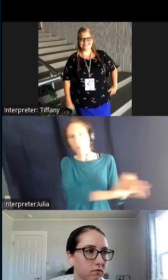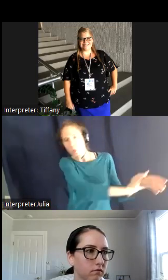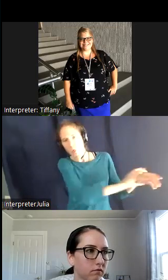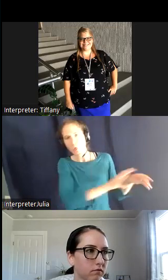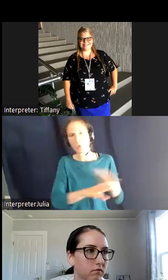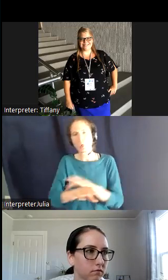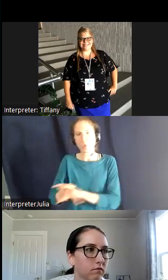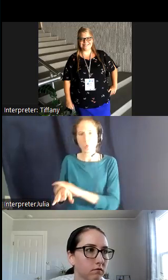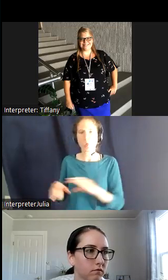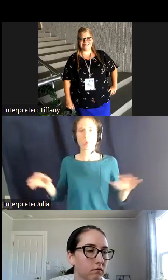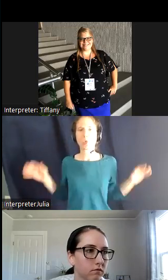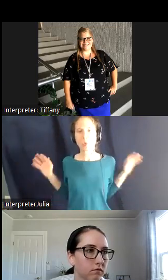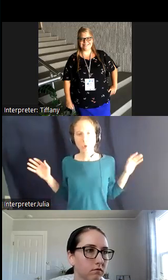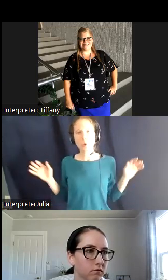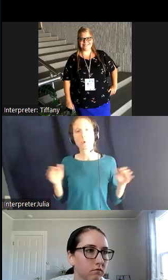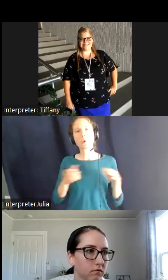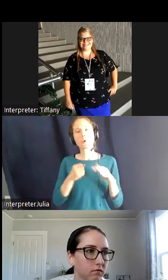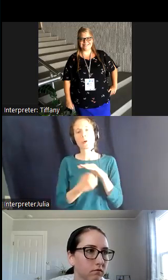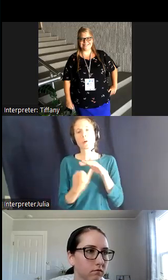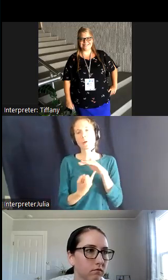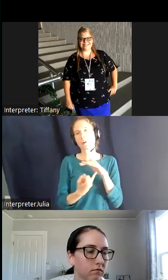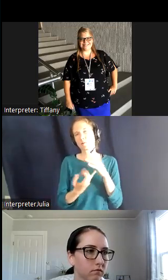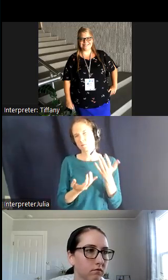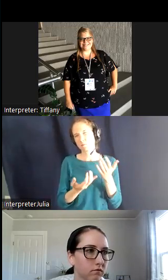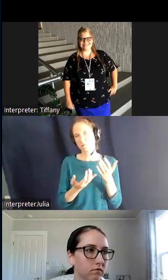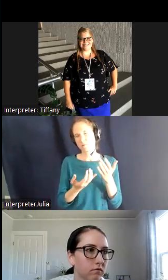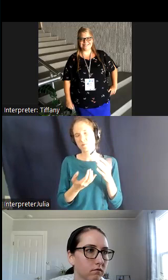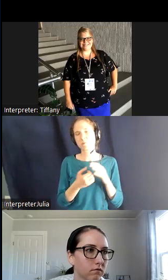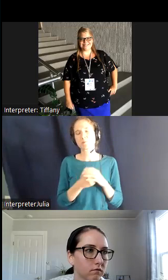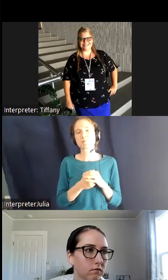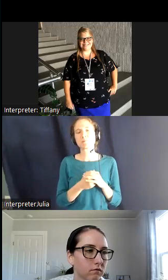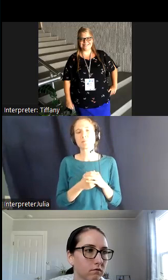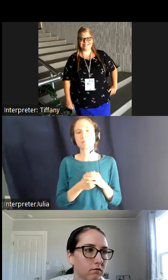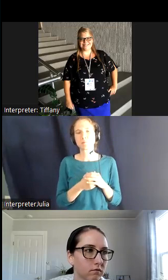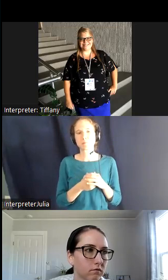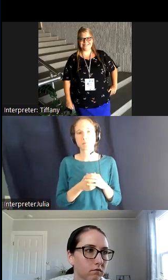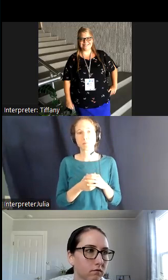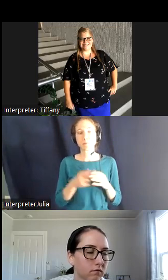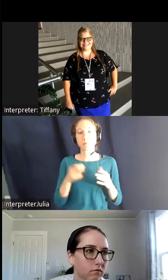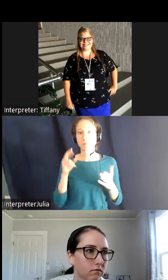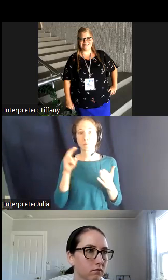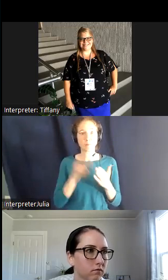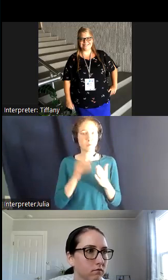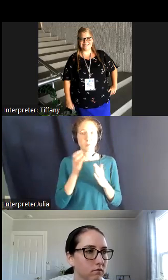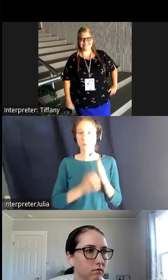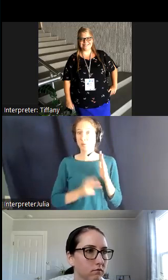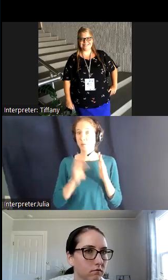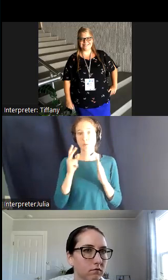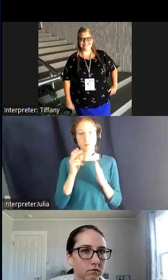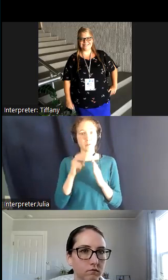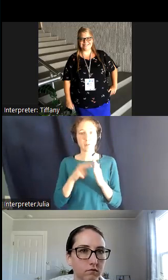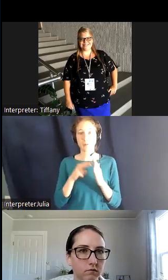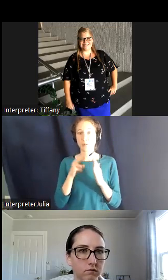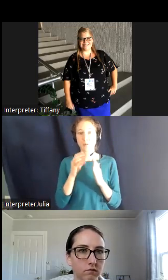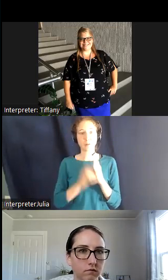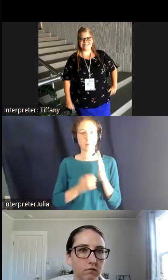I just want to make sure that people aren't thinking about restraint seclusion, looking in chapter 3 or chapter 4 and thinking, well, there's